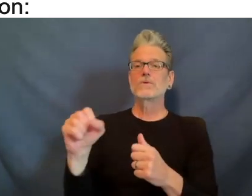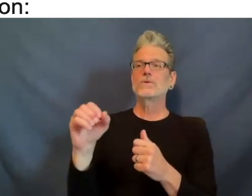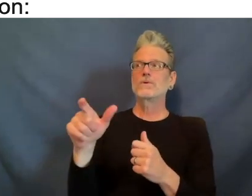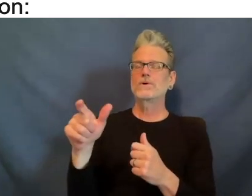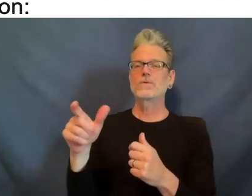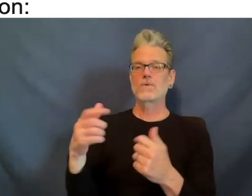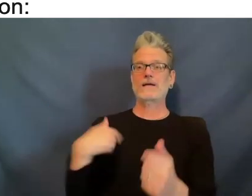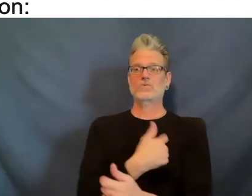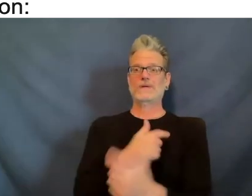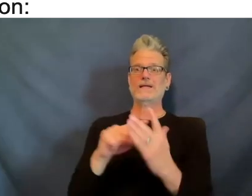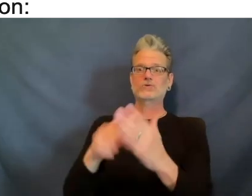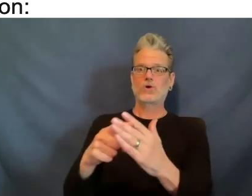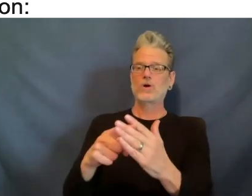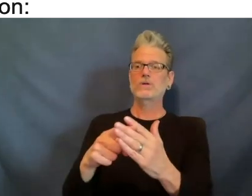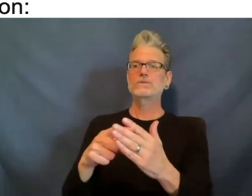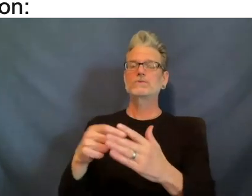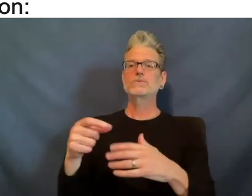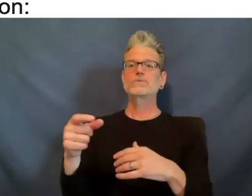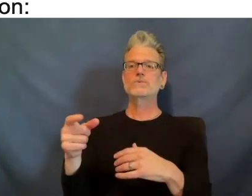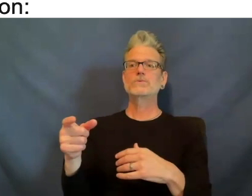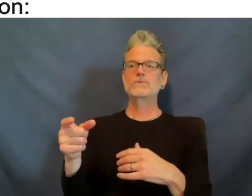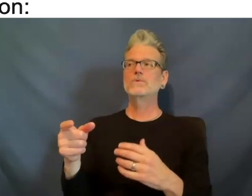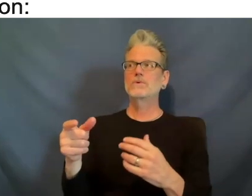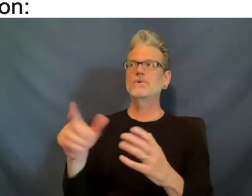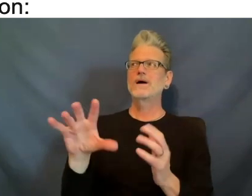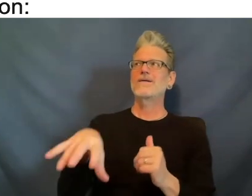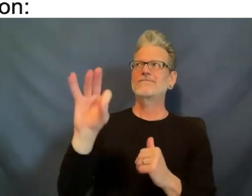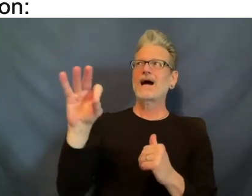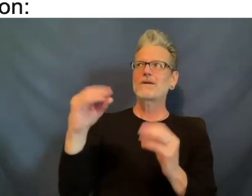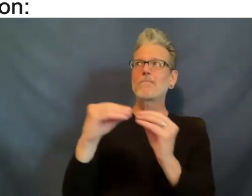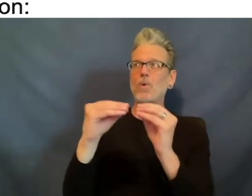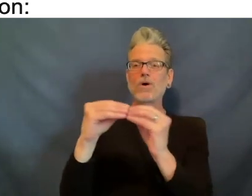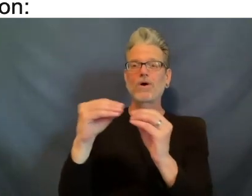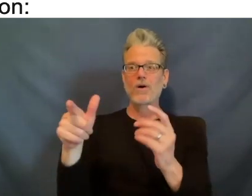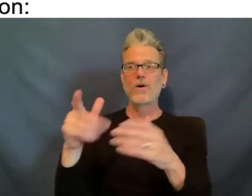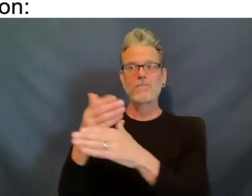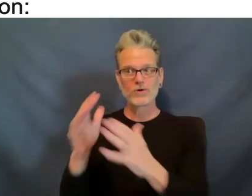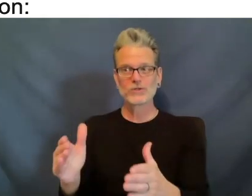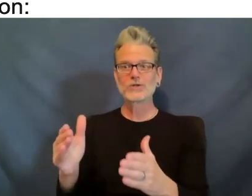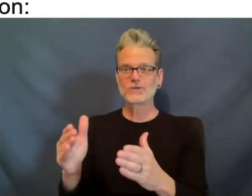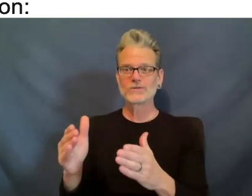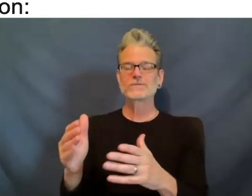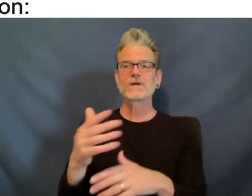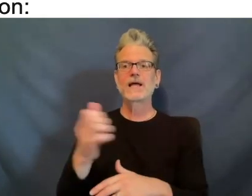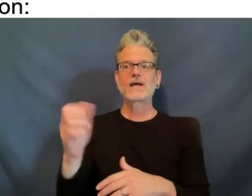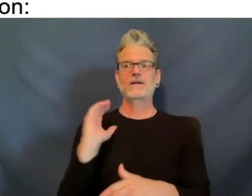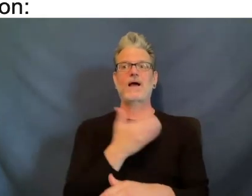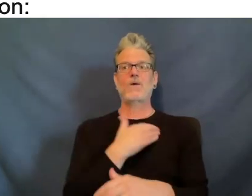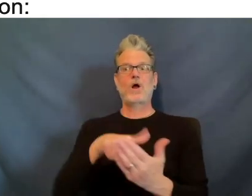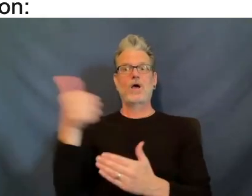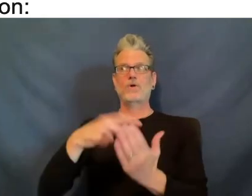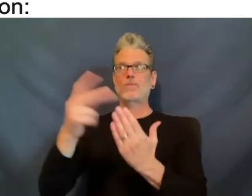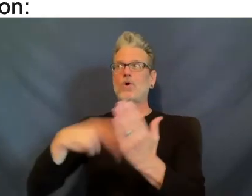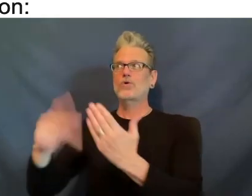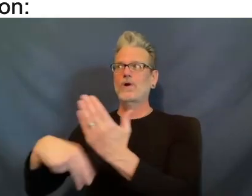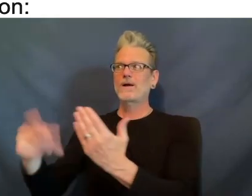we start to find out from partners and from our other program areas